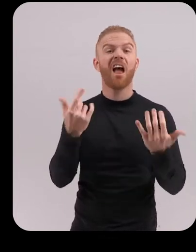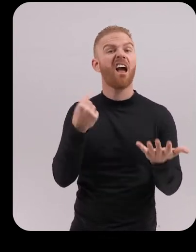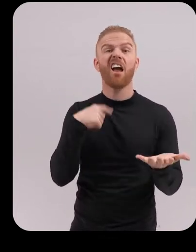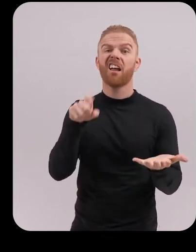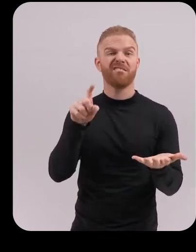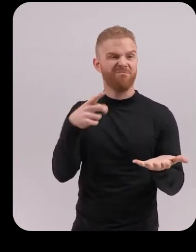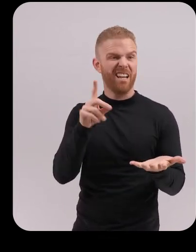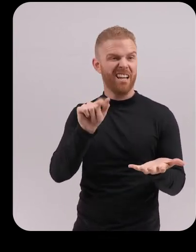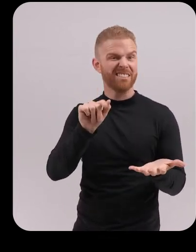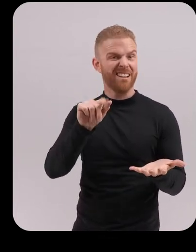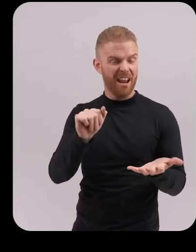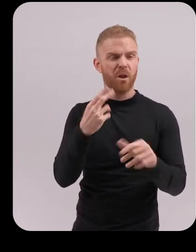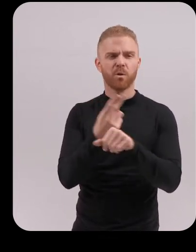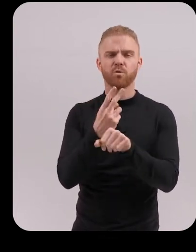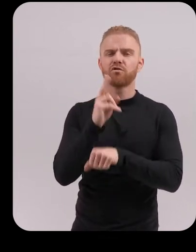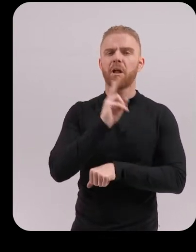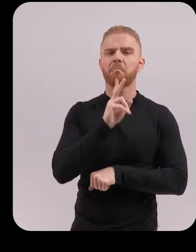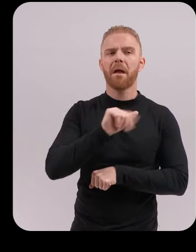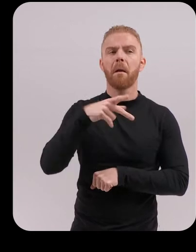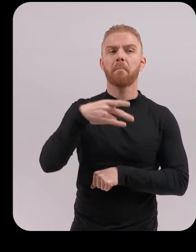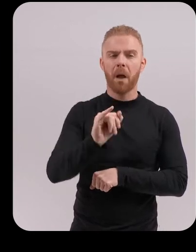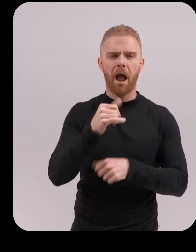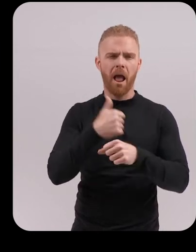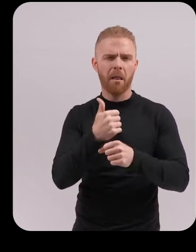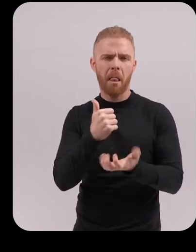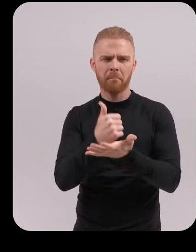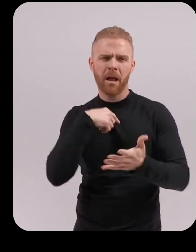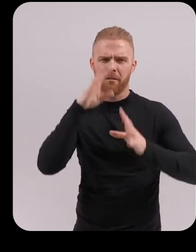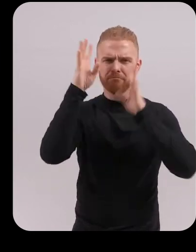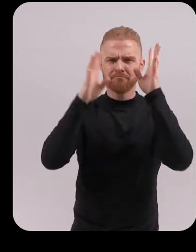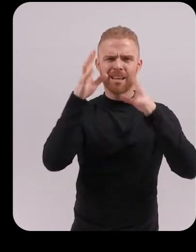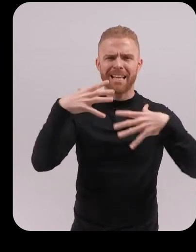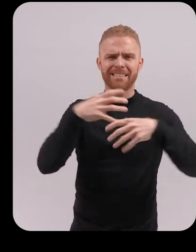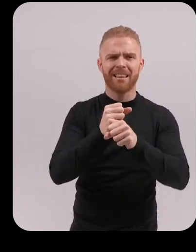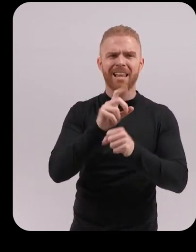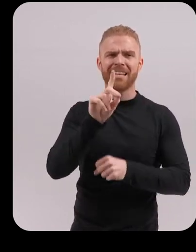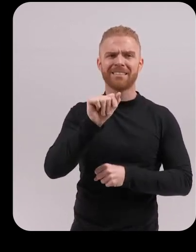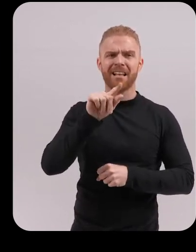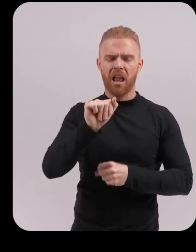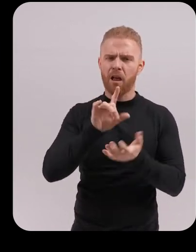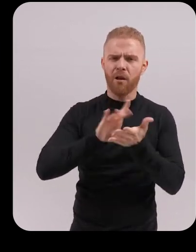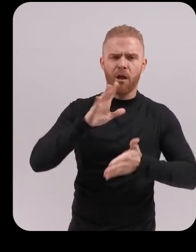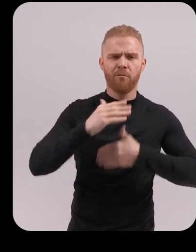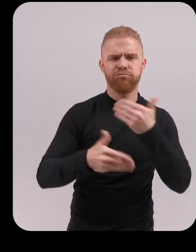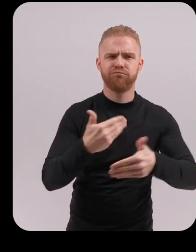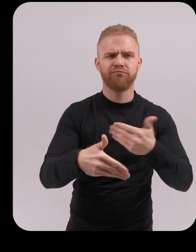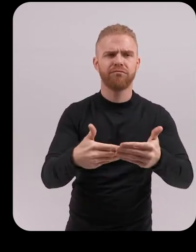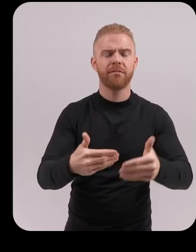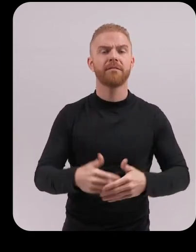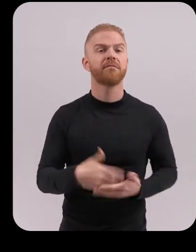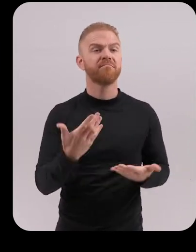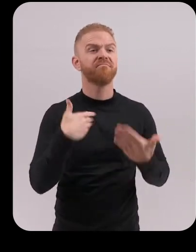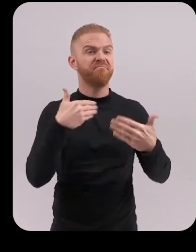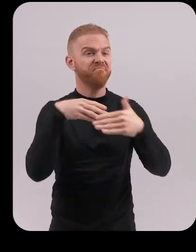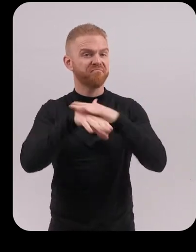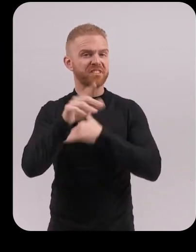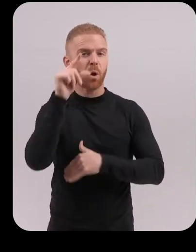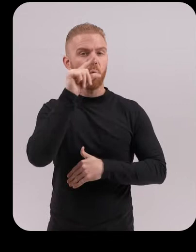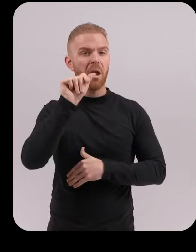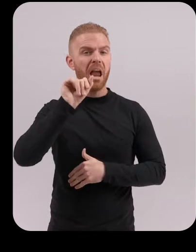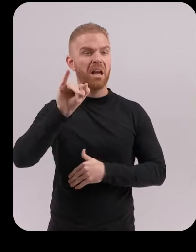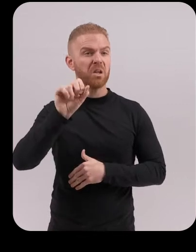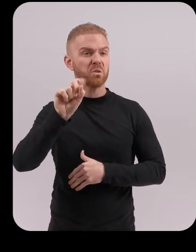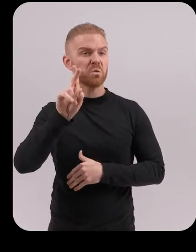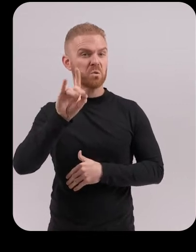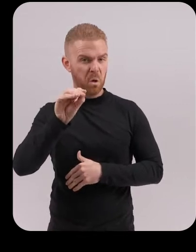Let's use the Gemini API to help us create some synthetic data to kickstart the process. So a quick trip into Google AI Studio